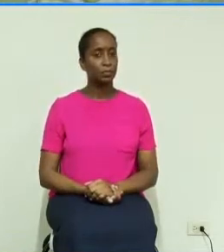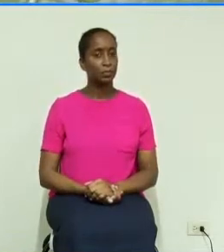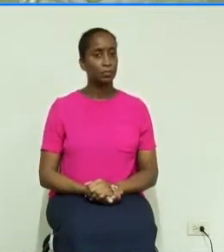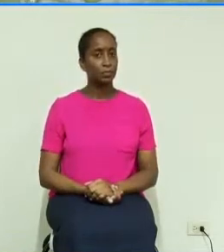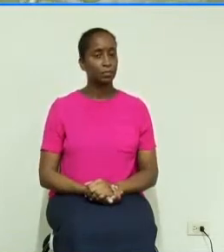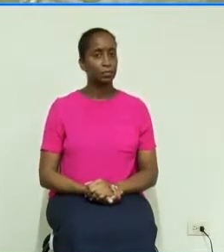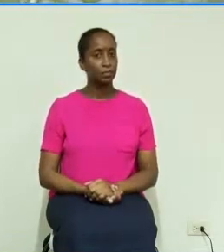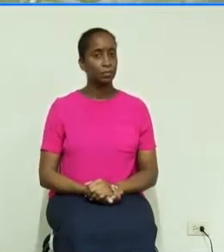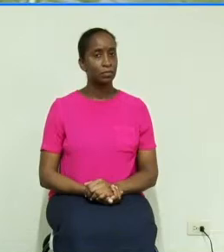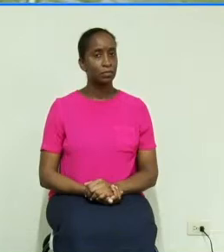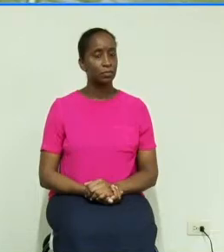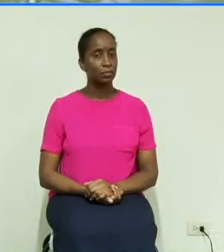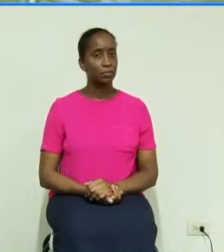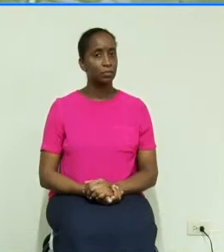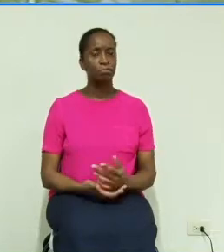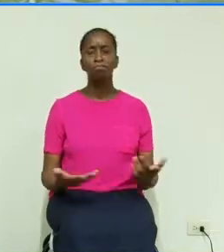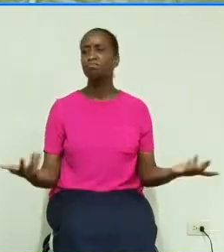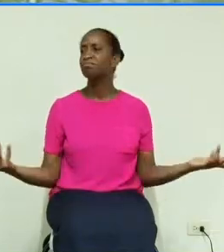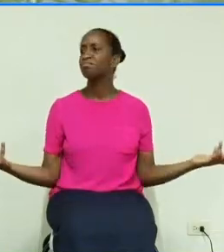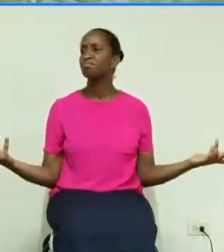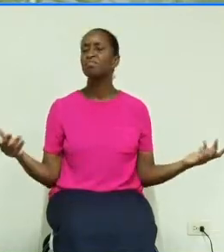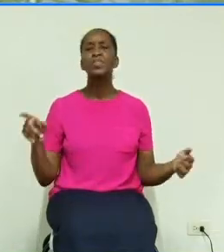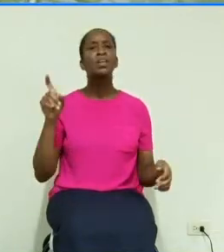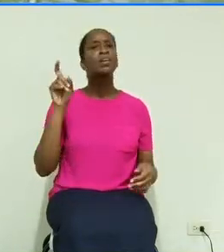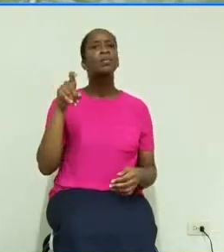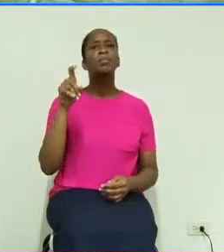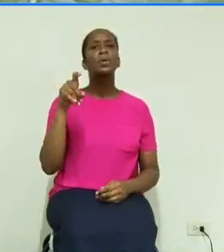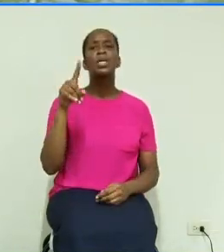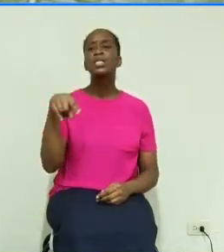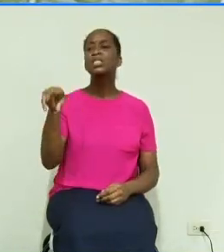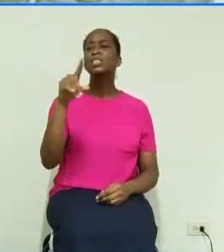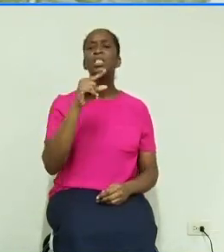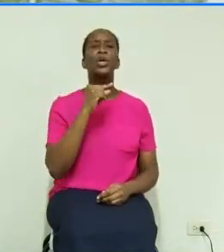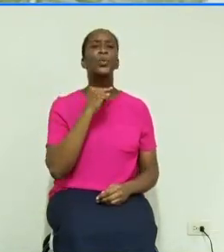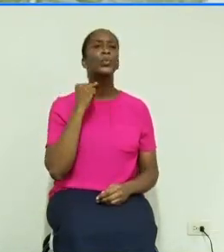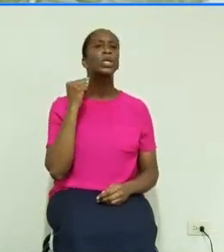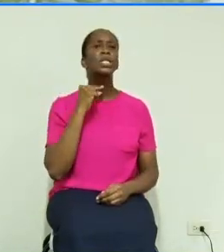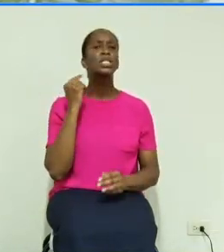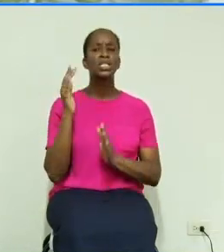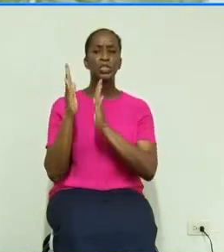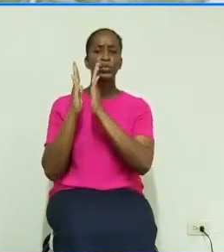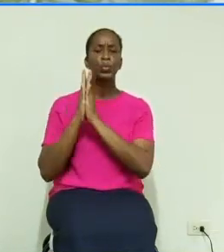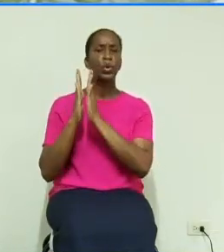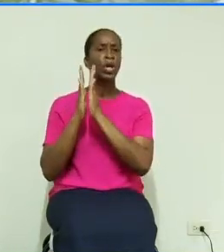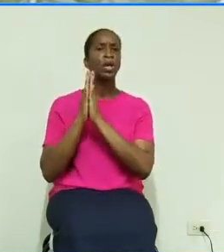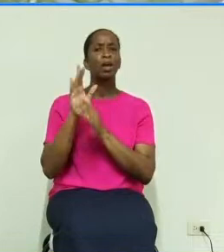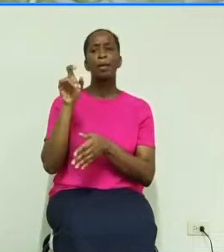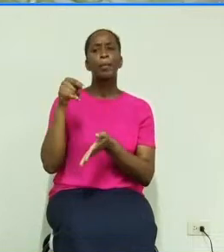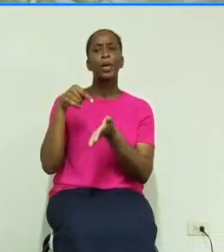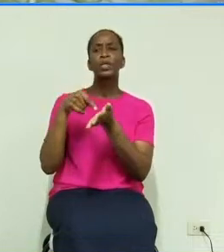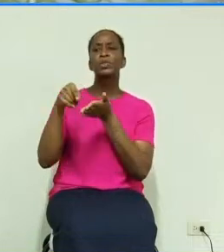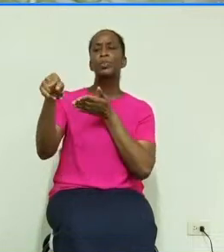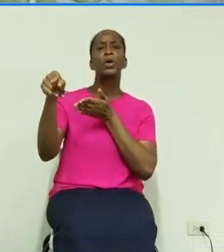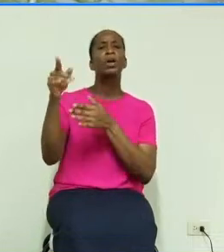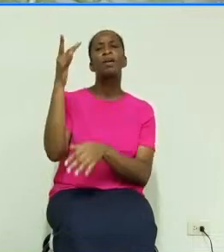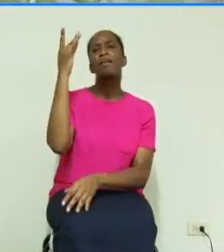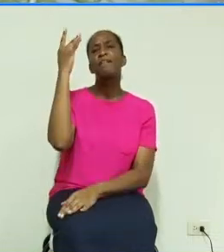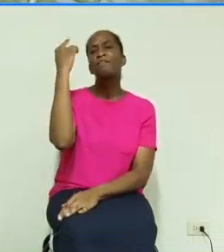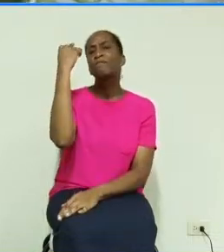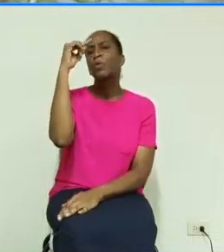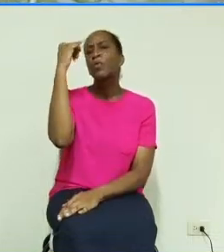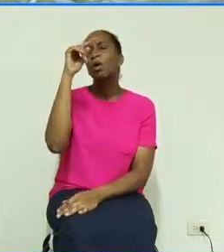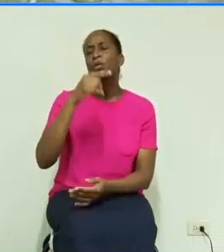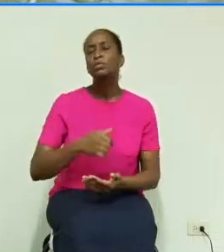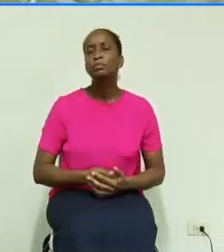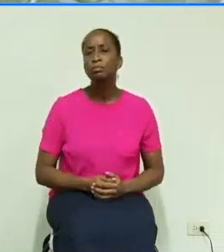clergy to pray? Why do you need? Why do you need a clergy just